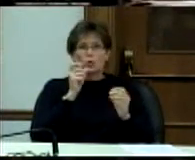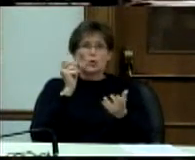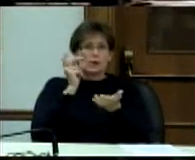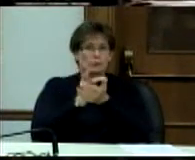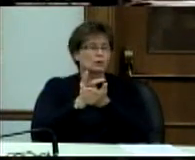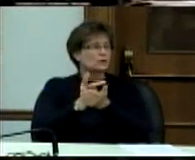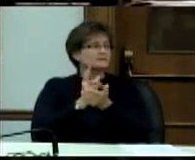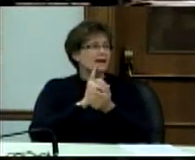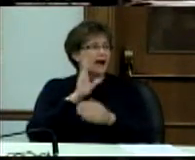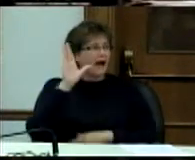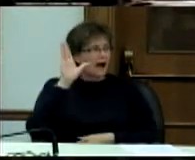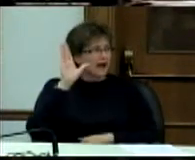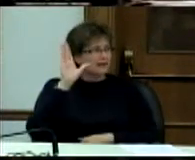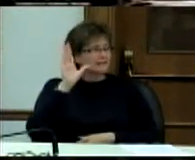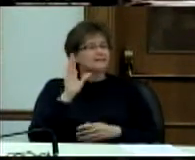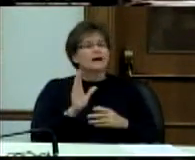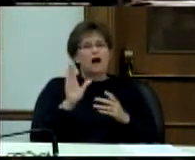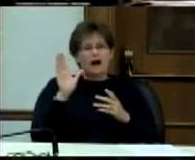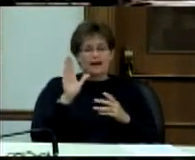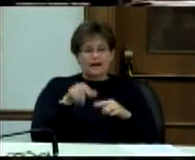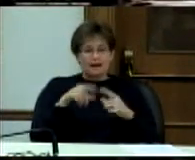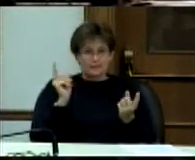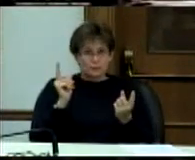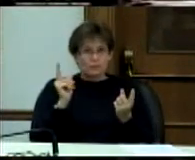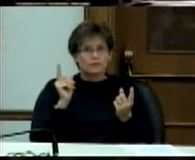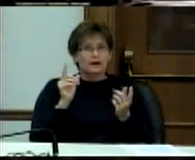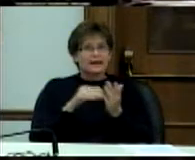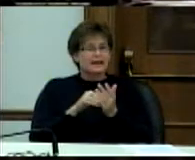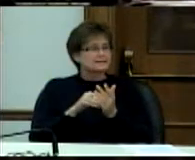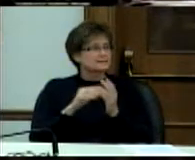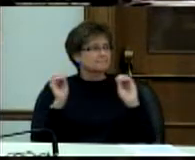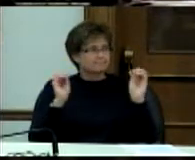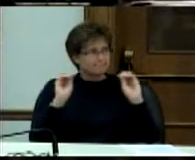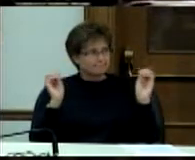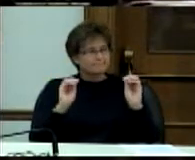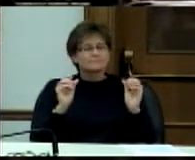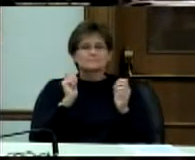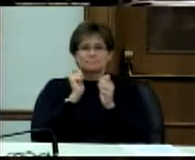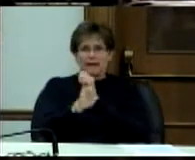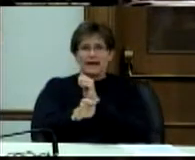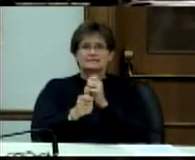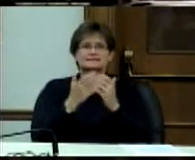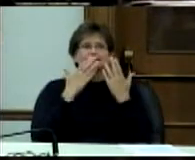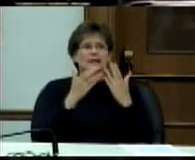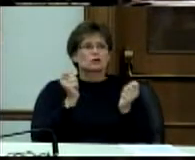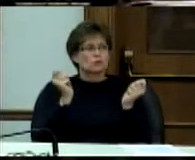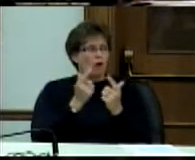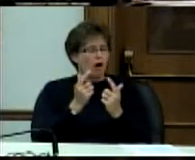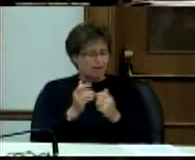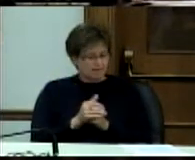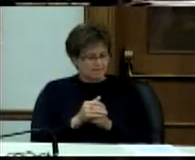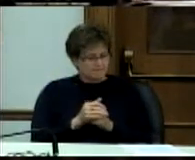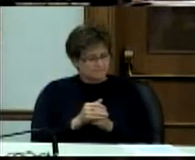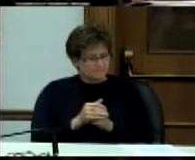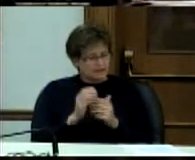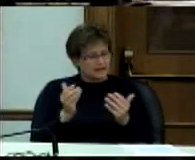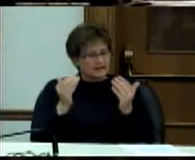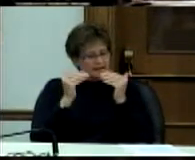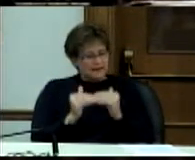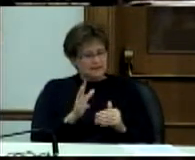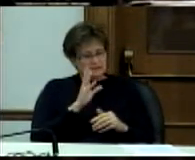Hearing none, all those in favor signify by saying aye. Aye. Opposed, same sign. Motion carries. Thank you